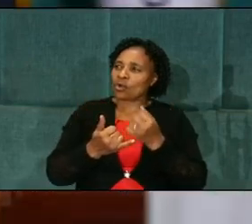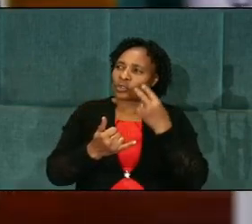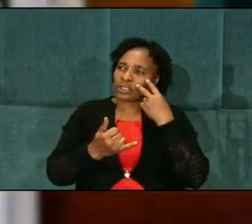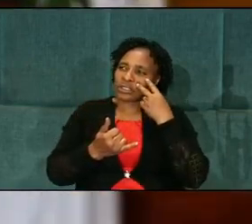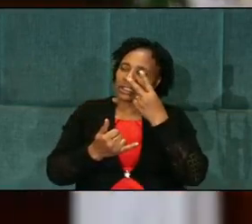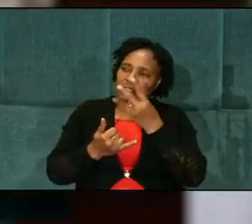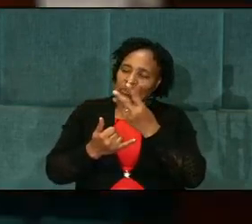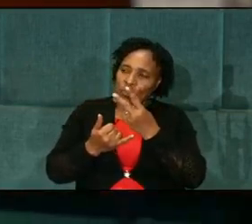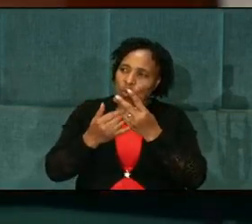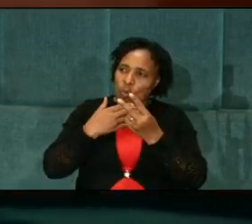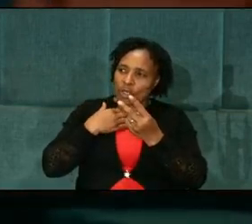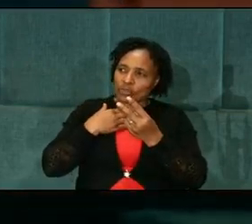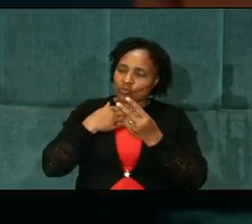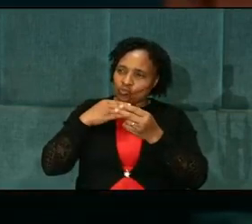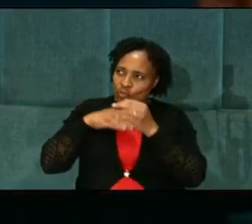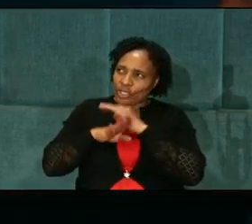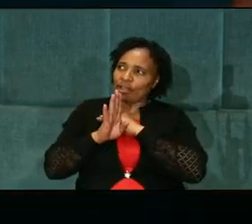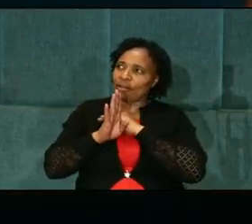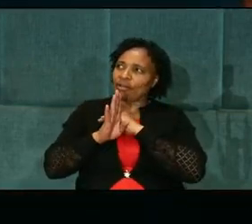in.